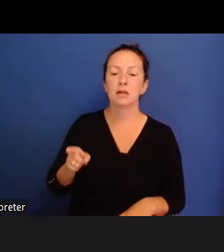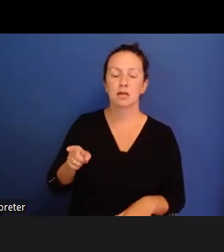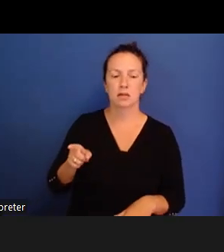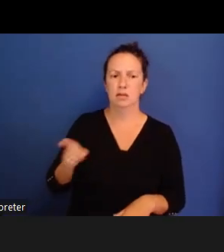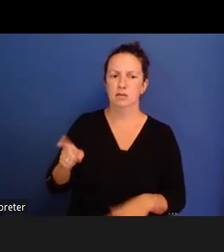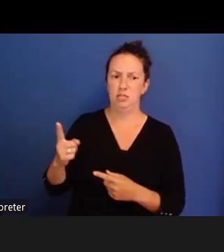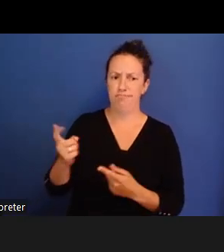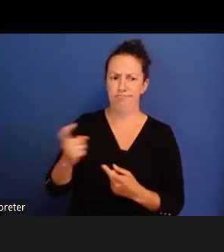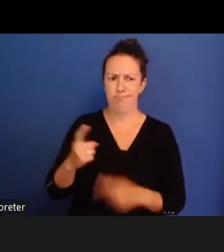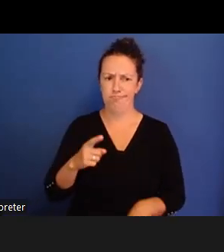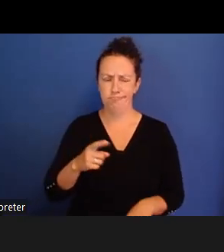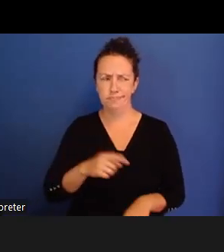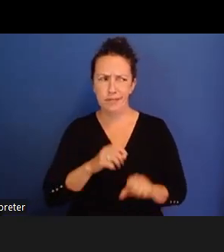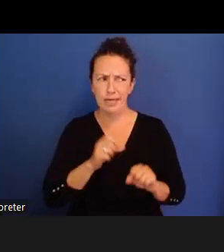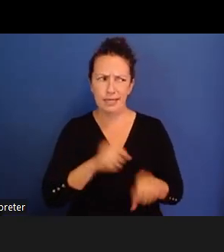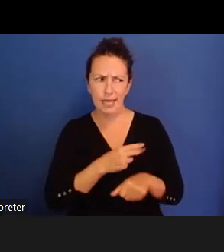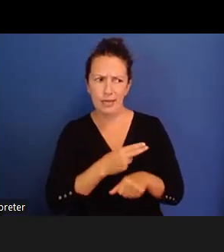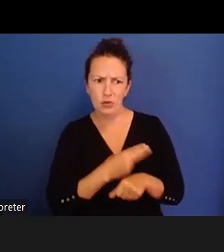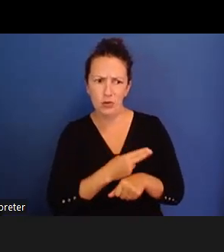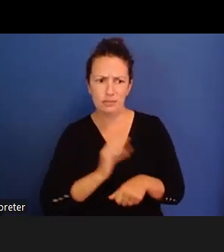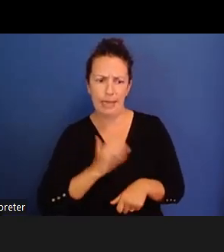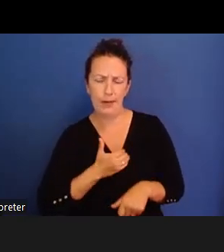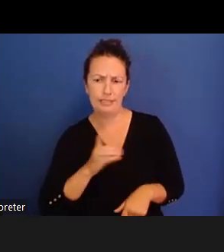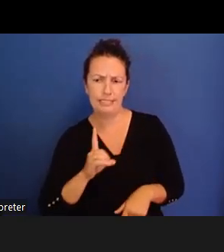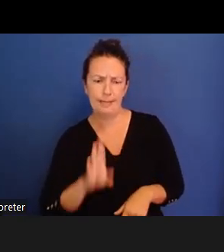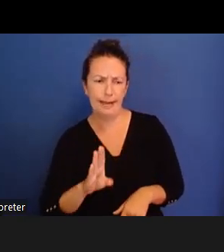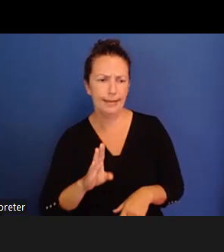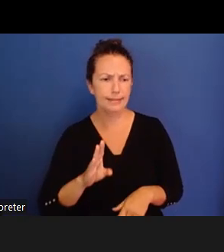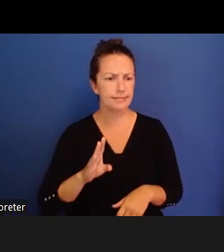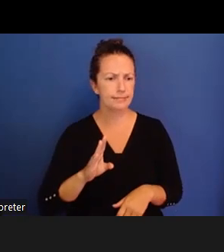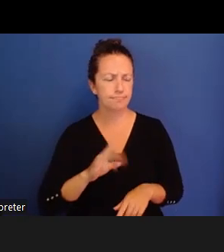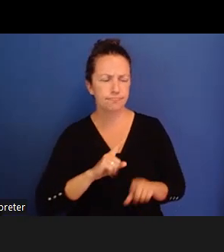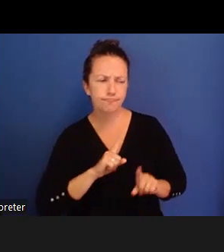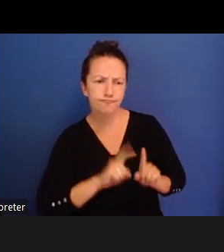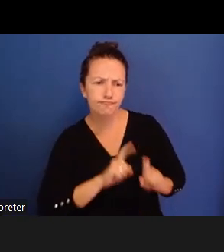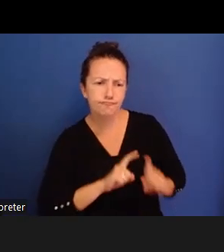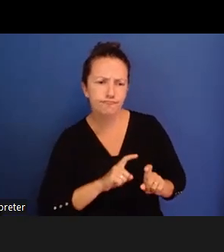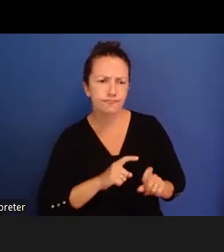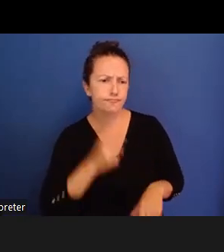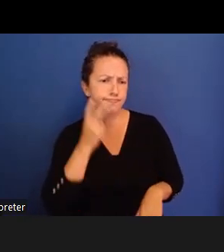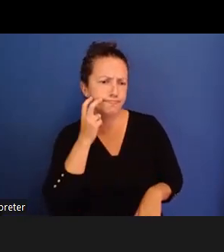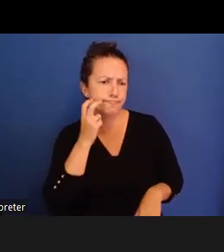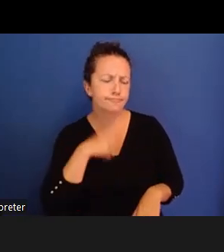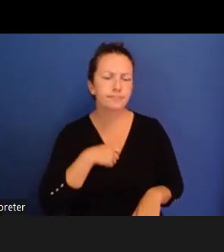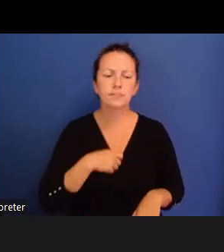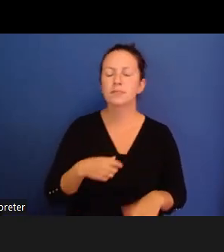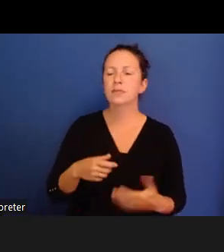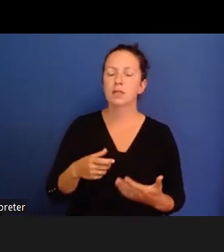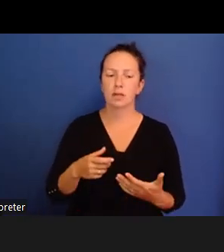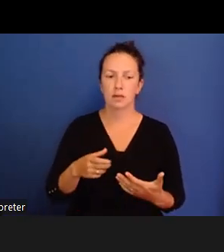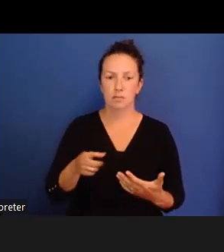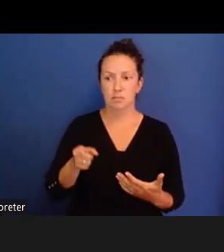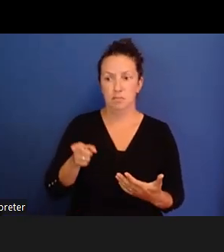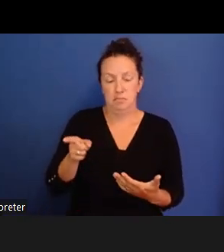like use their database or something like that, because she doesn't know the abilities